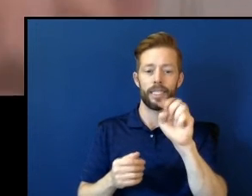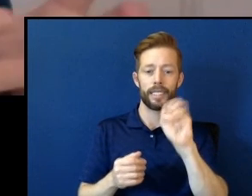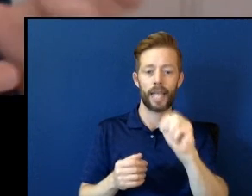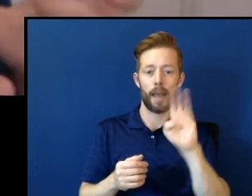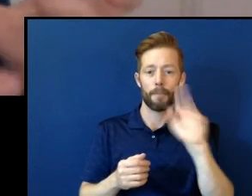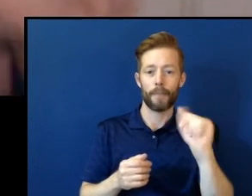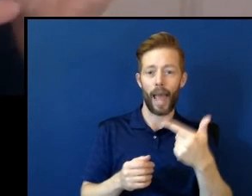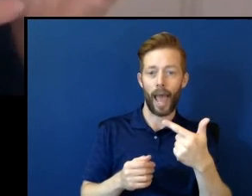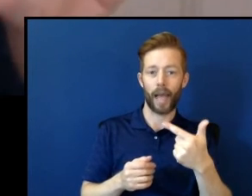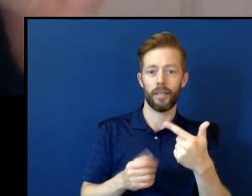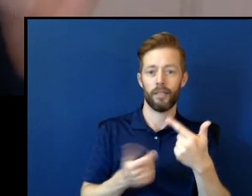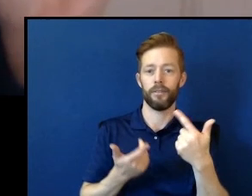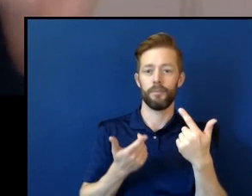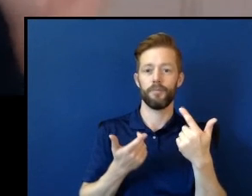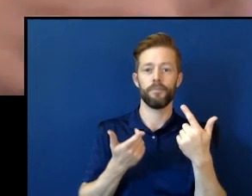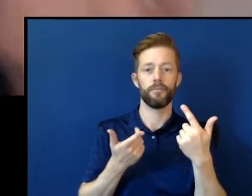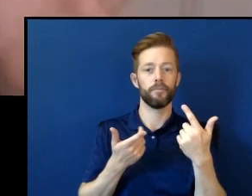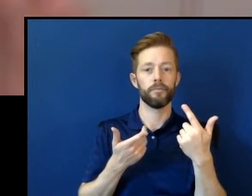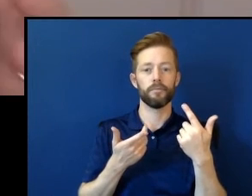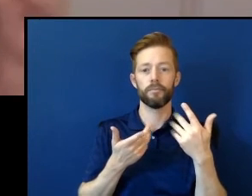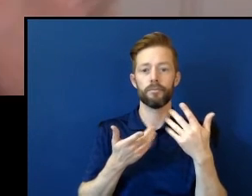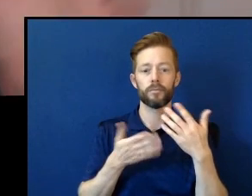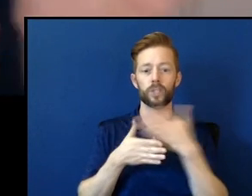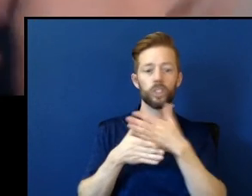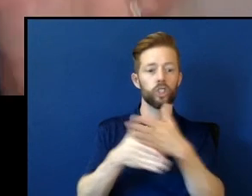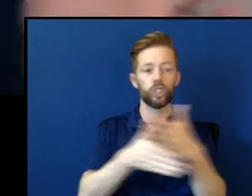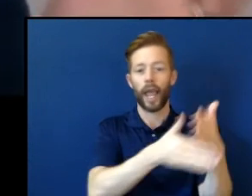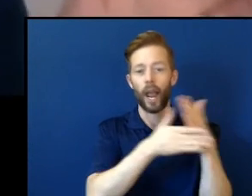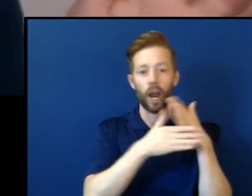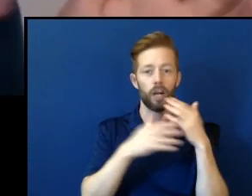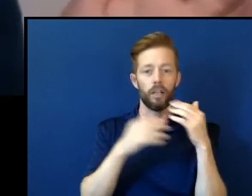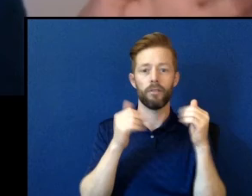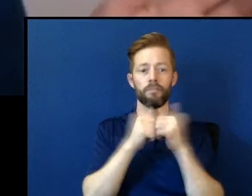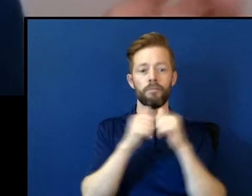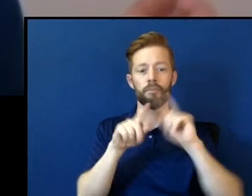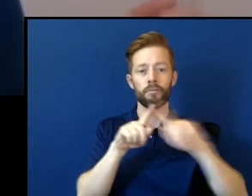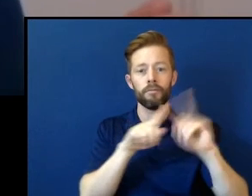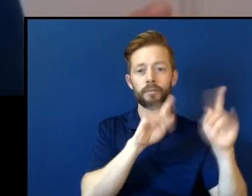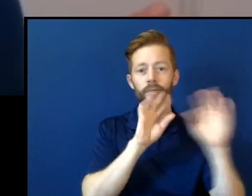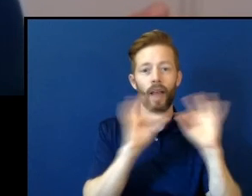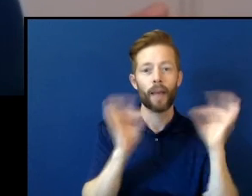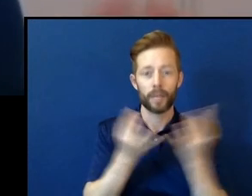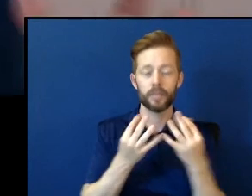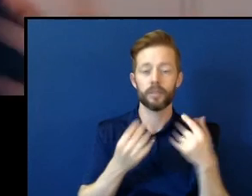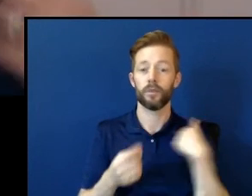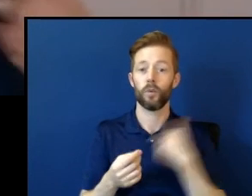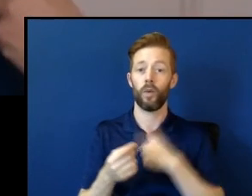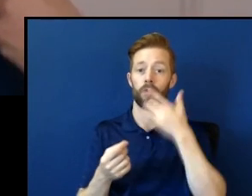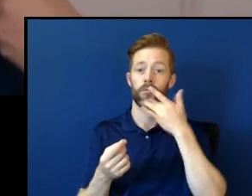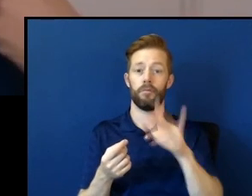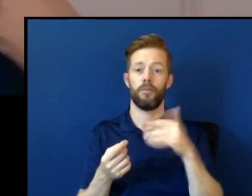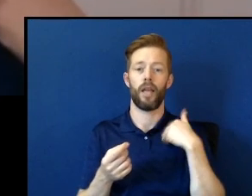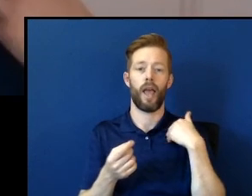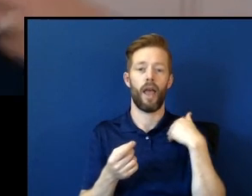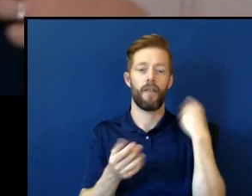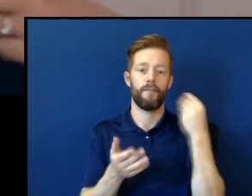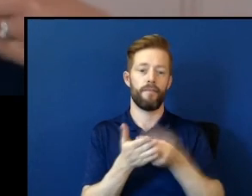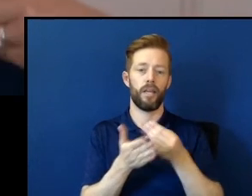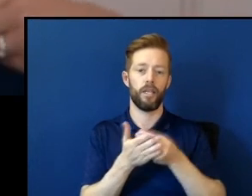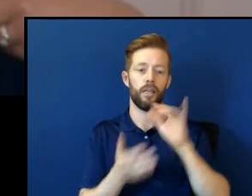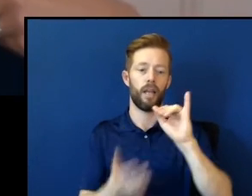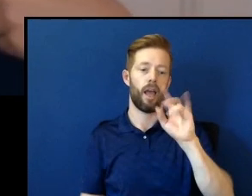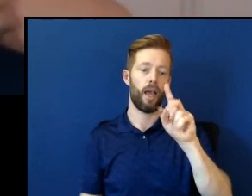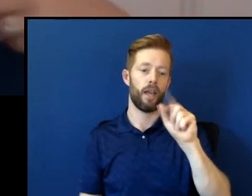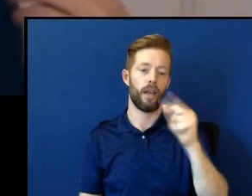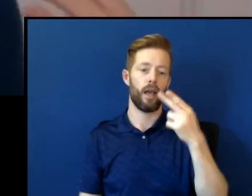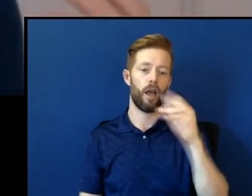have a STEM bag, and you give that, you share that across the different families. We were lucky enough to be